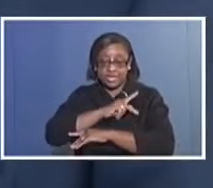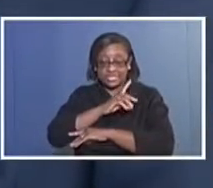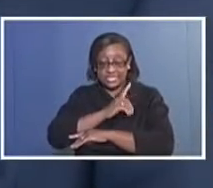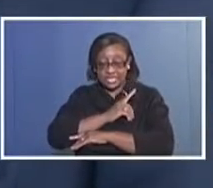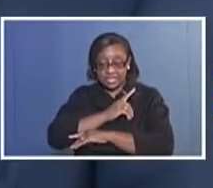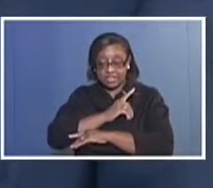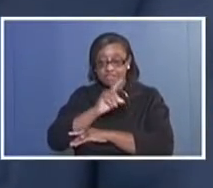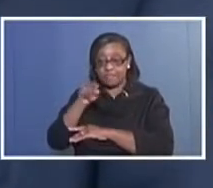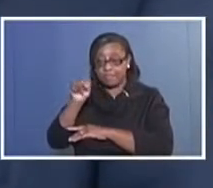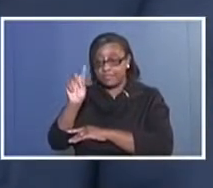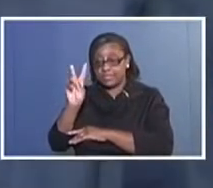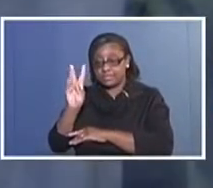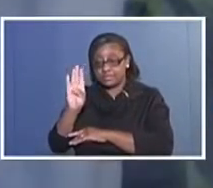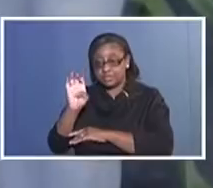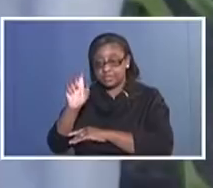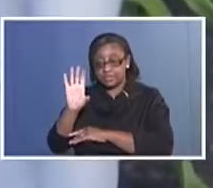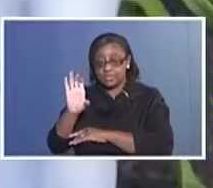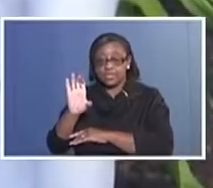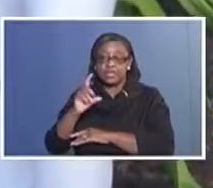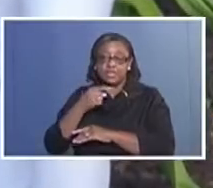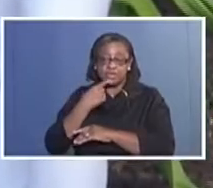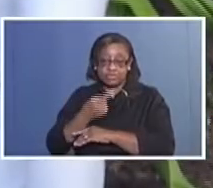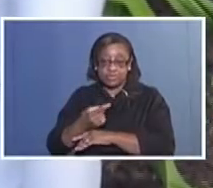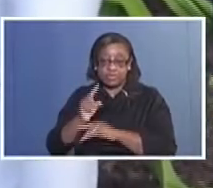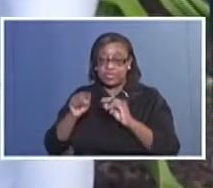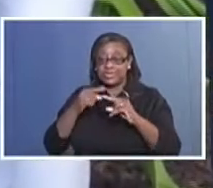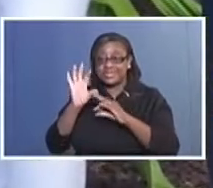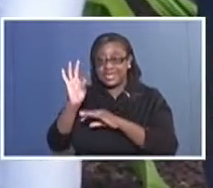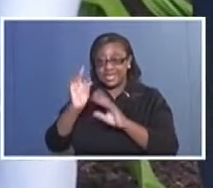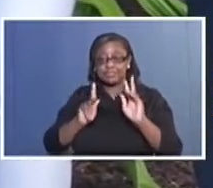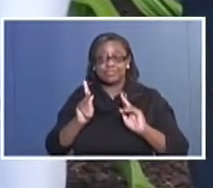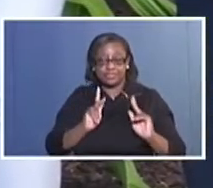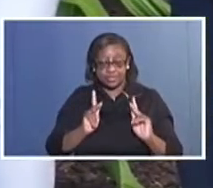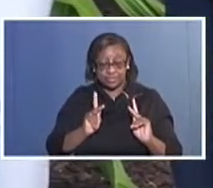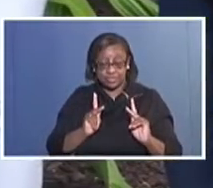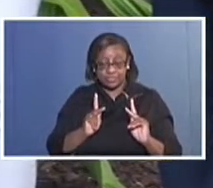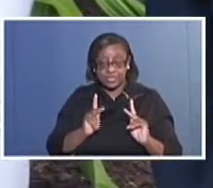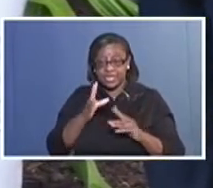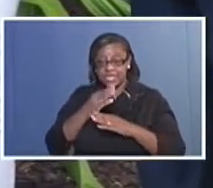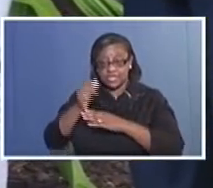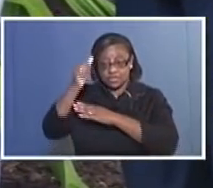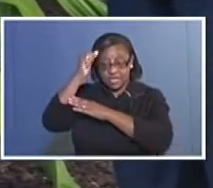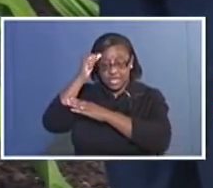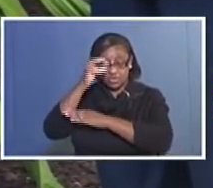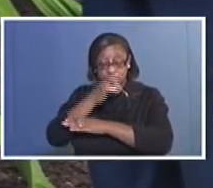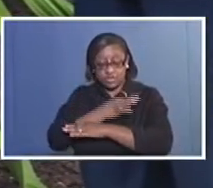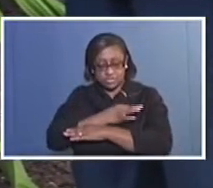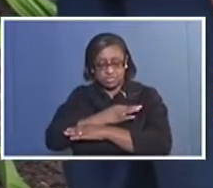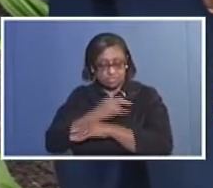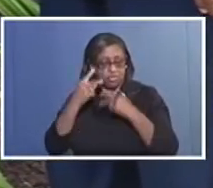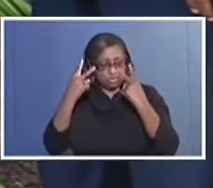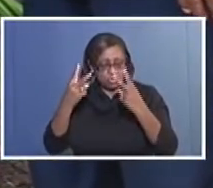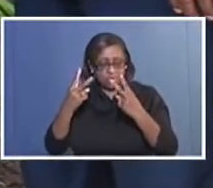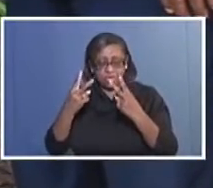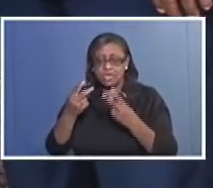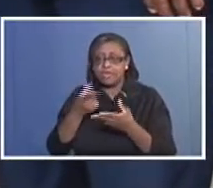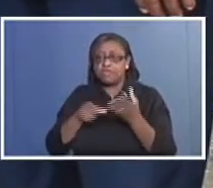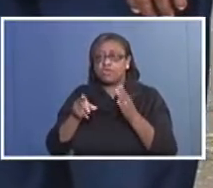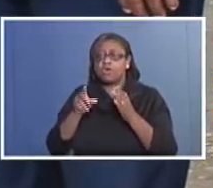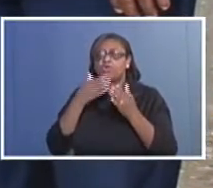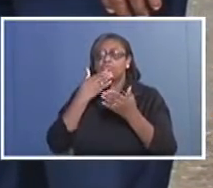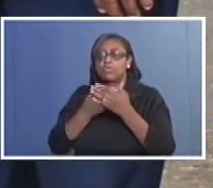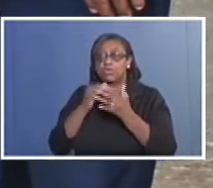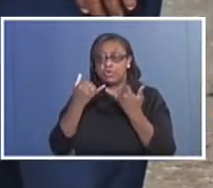have been appointed directors of the 9-member body. BTC CEO Andre Foster says they look forward to fostering a great